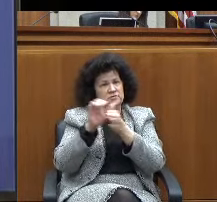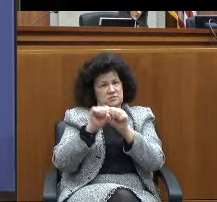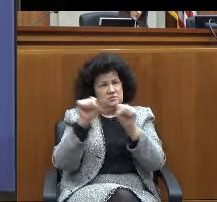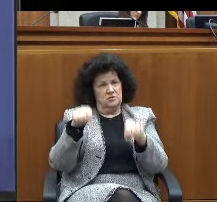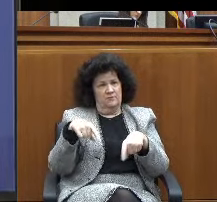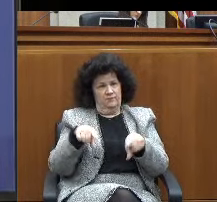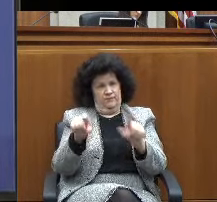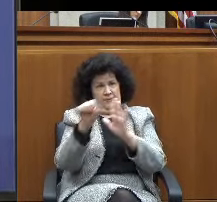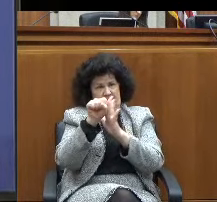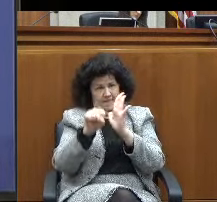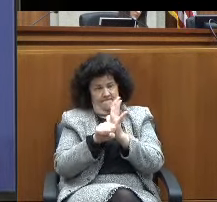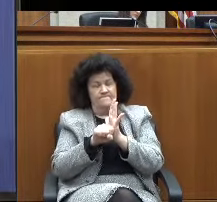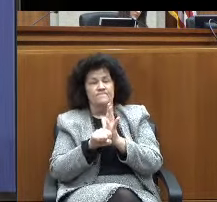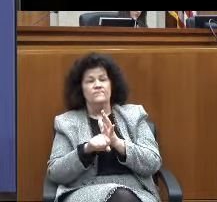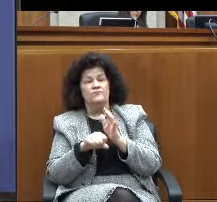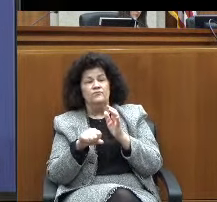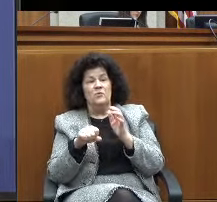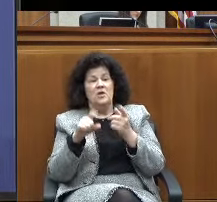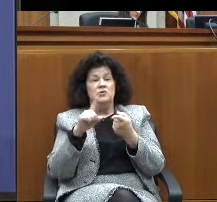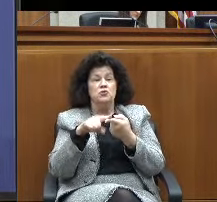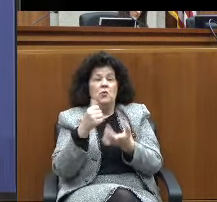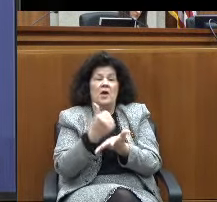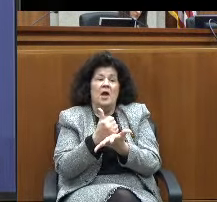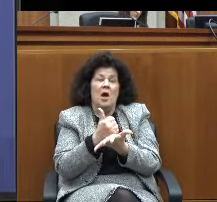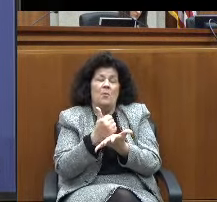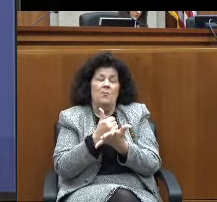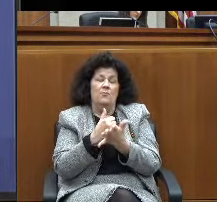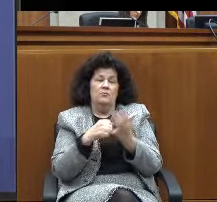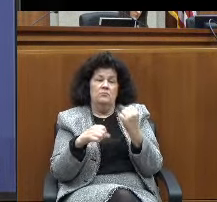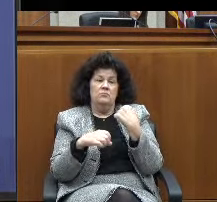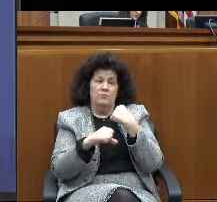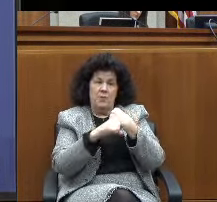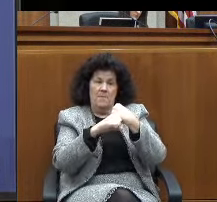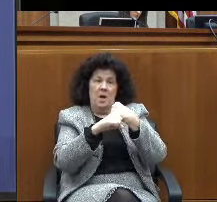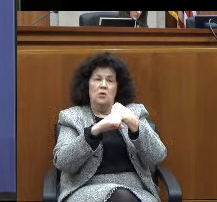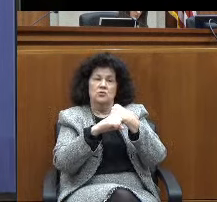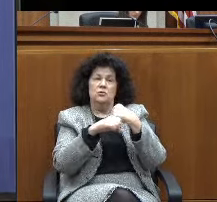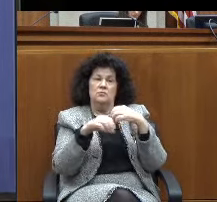state to help with promoting their internship